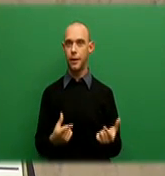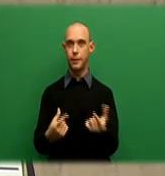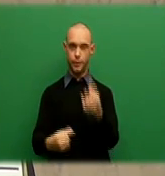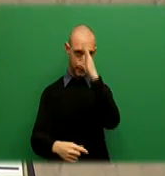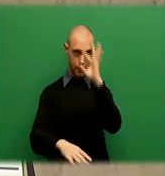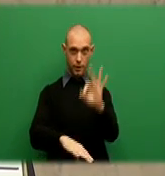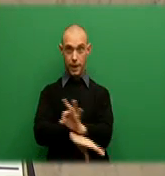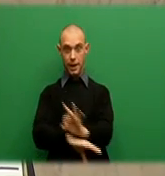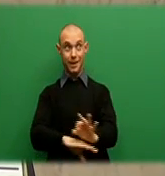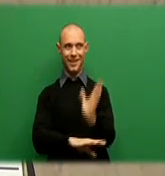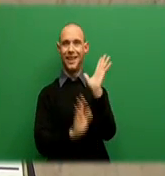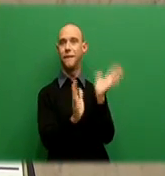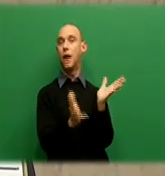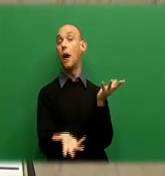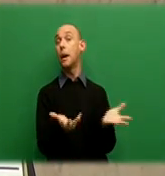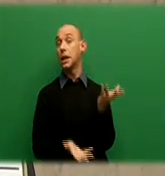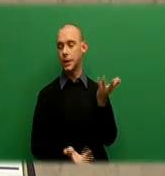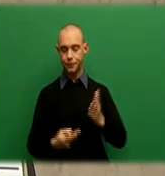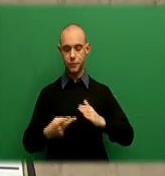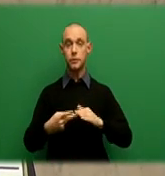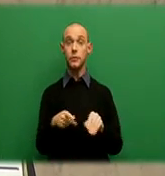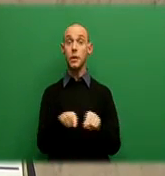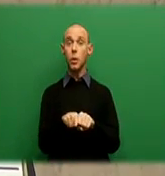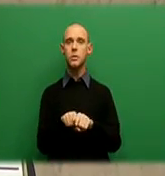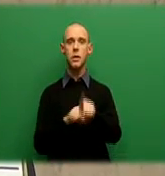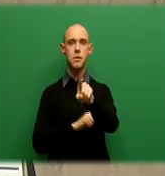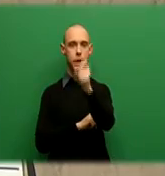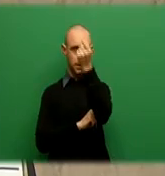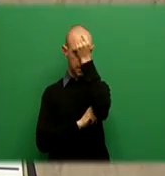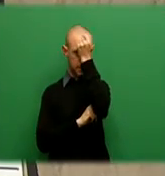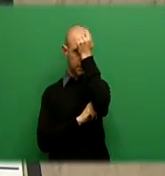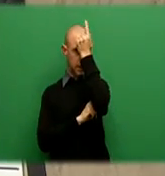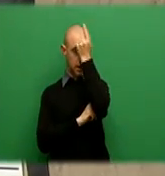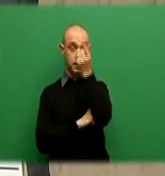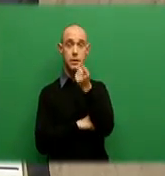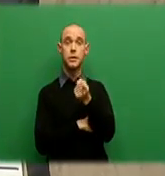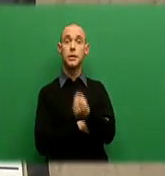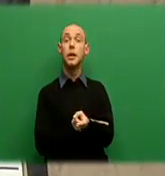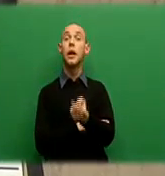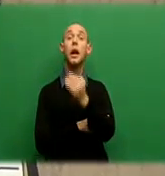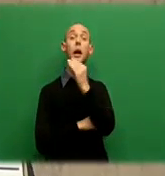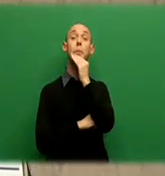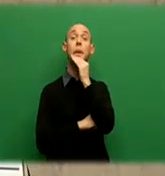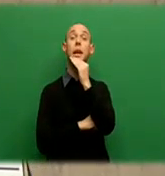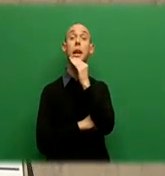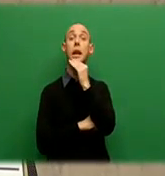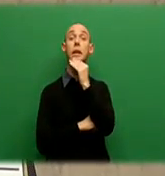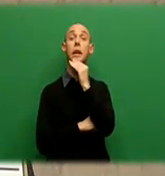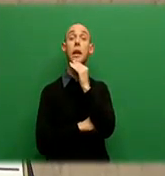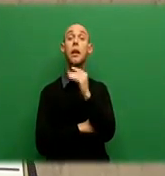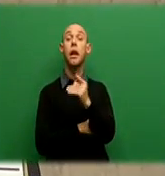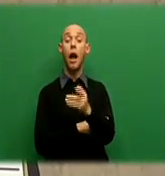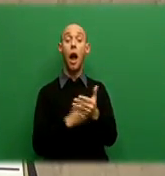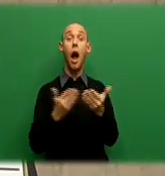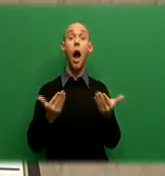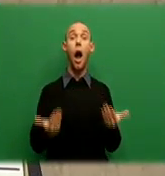also one must understand that it is not a question of a movement en masse once there is a